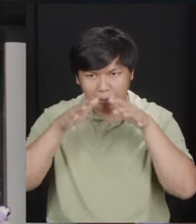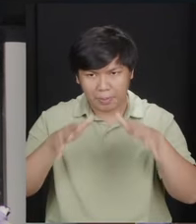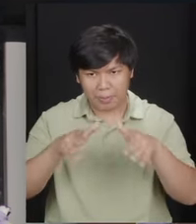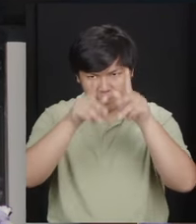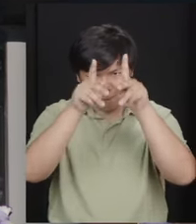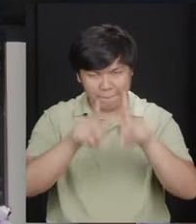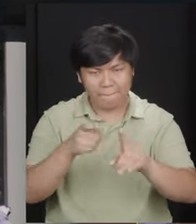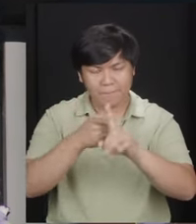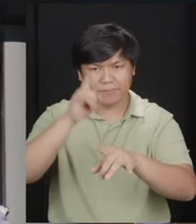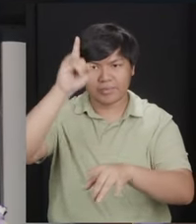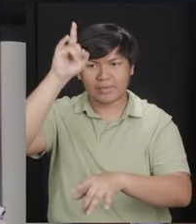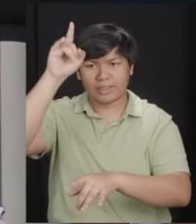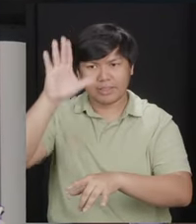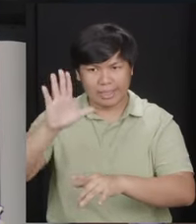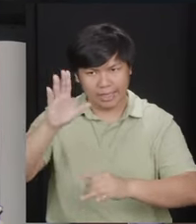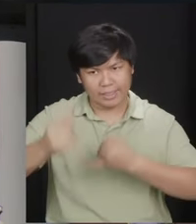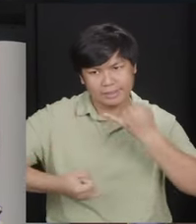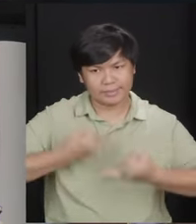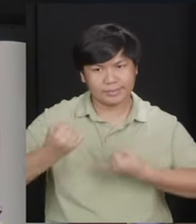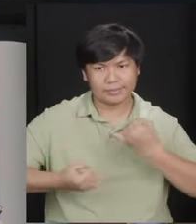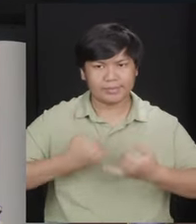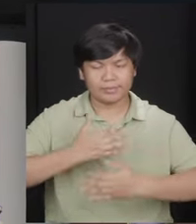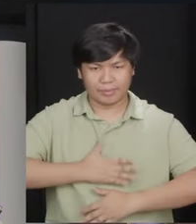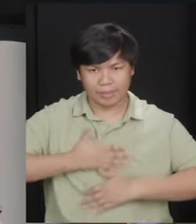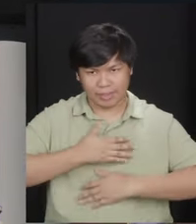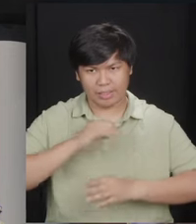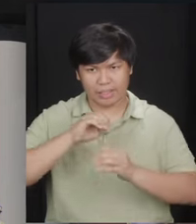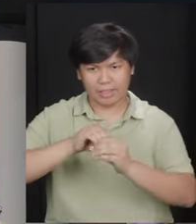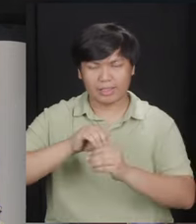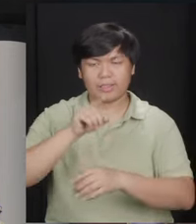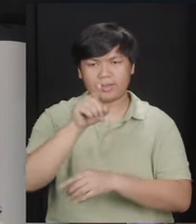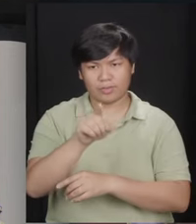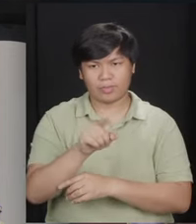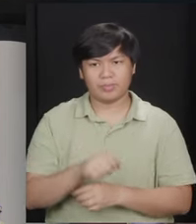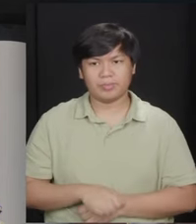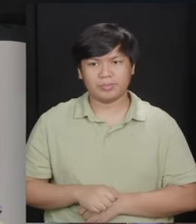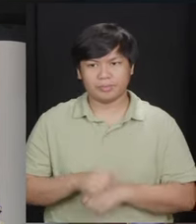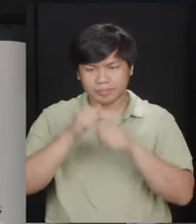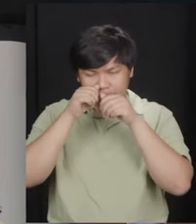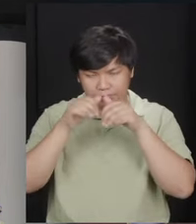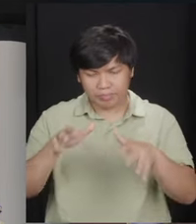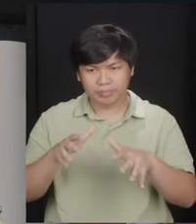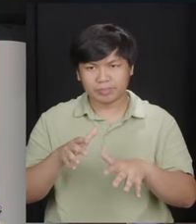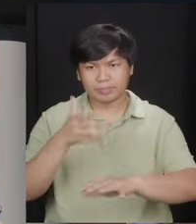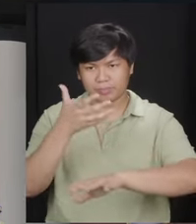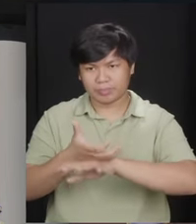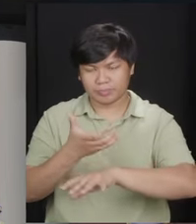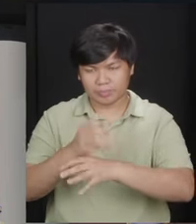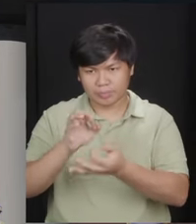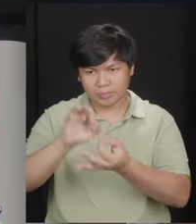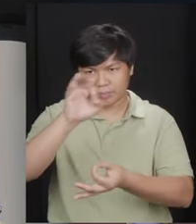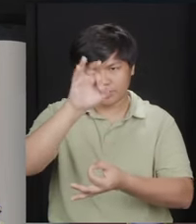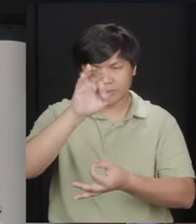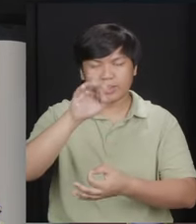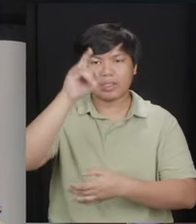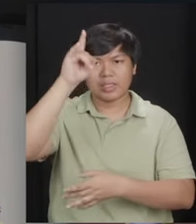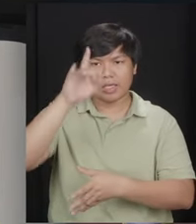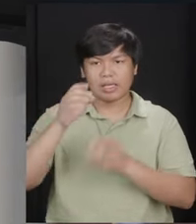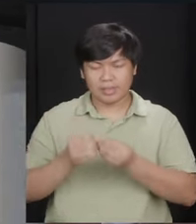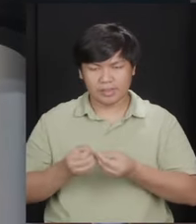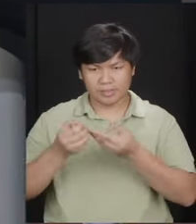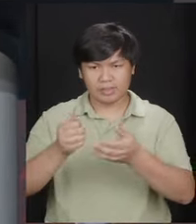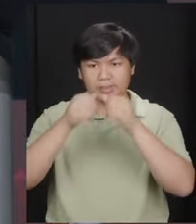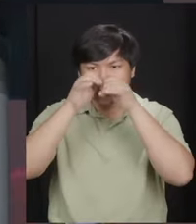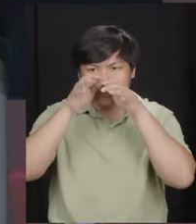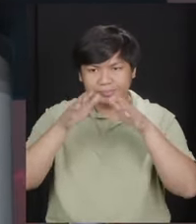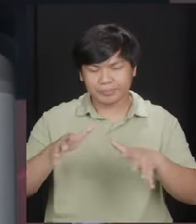comes from God's delight or pleasure in you. So blessed are the poor in spirit is God will give you a state of blessedness